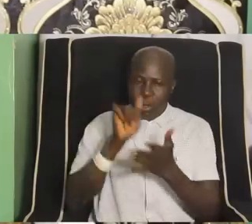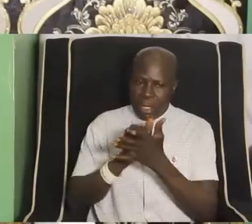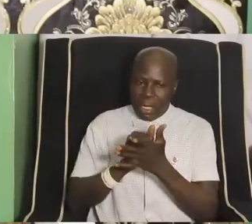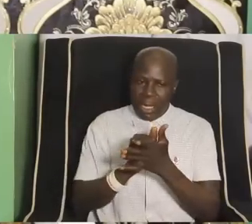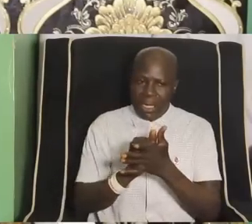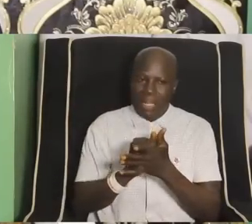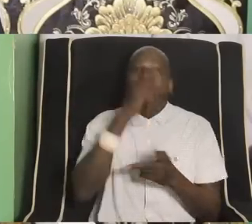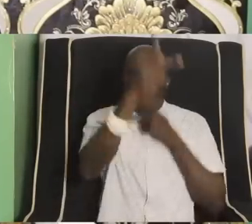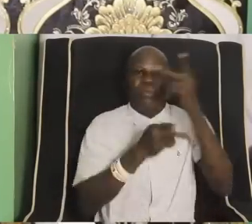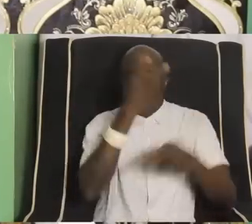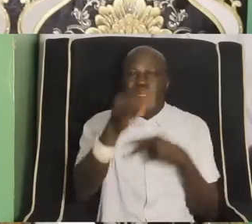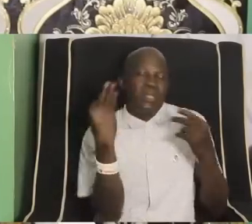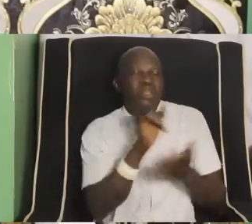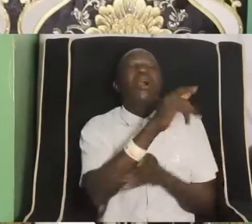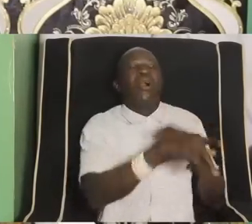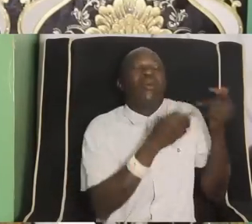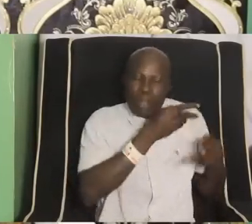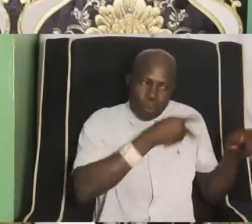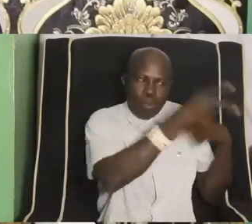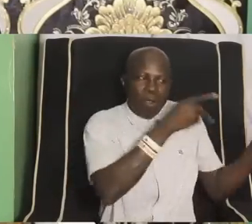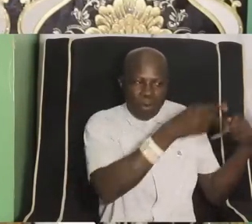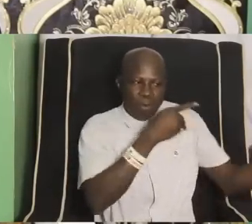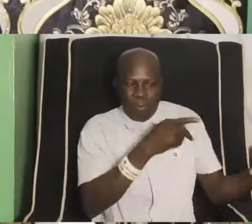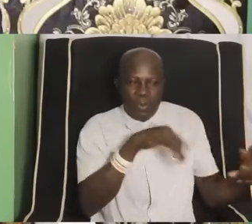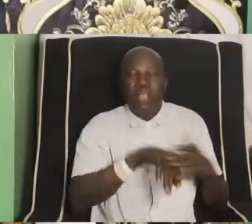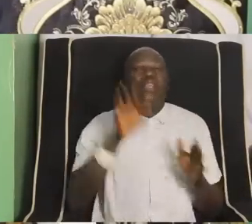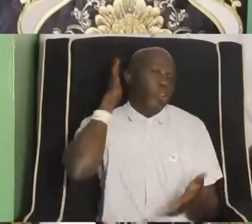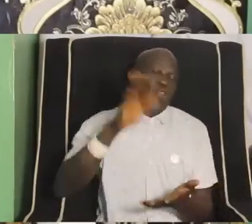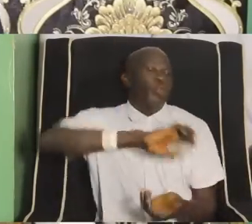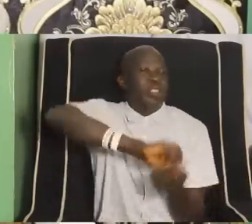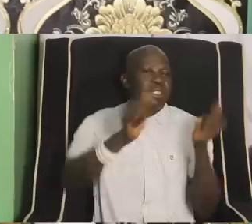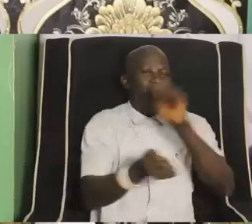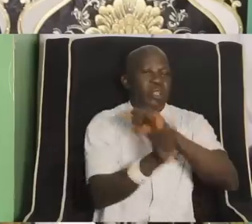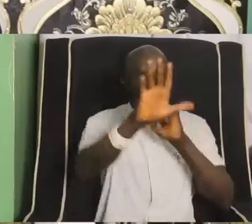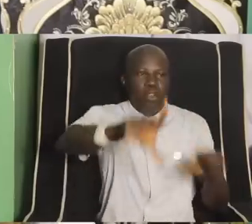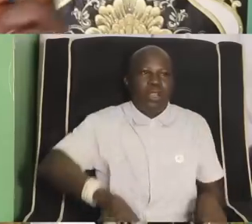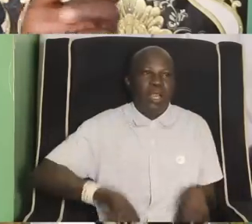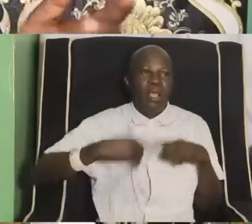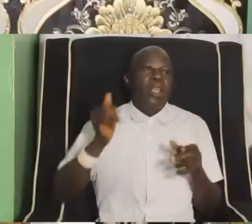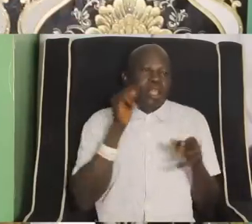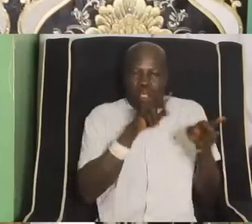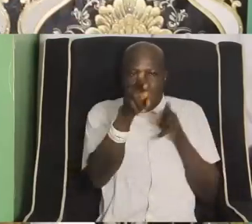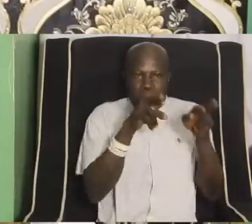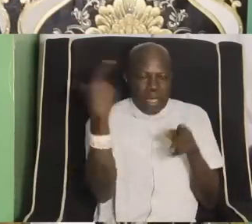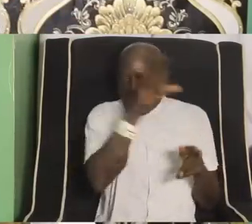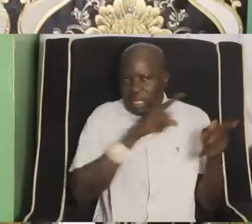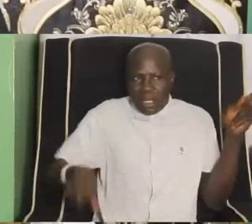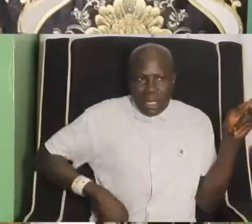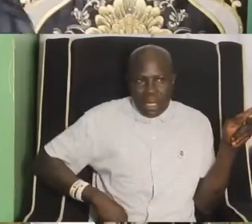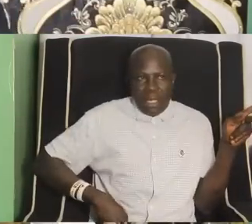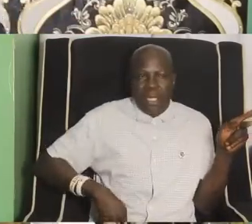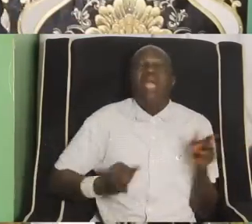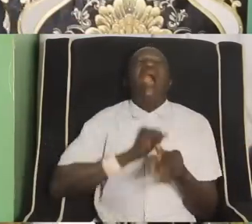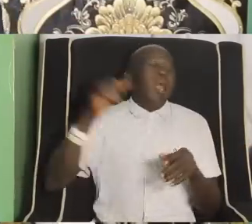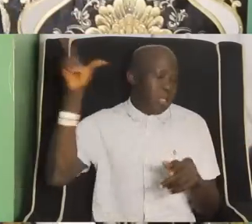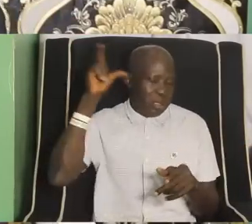that ibewo woli laaro yi. The visitation of the prophet. Mo ma yi itan re pada. Will transform your life. Wa de se bi oba. And you will reign as king. No, e